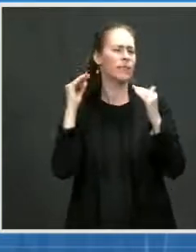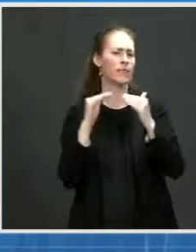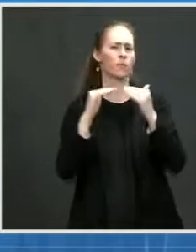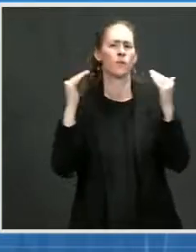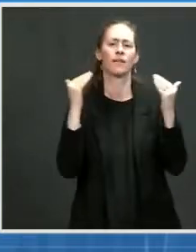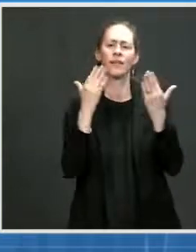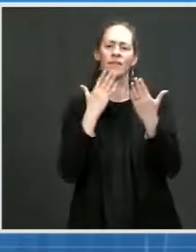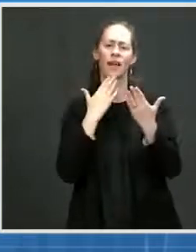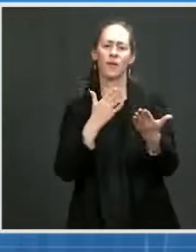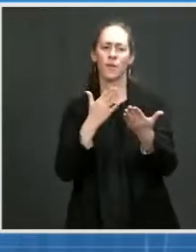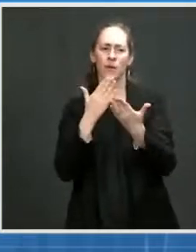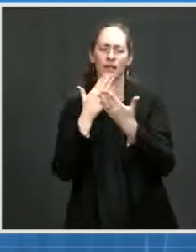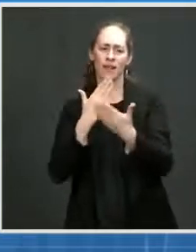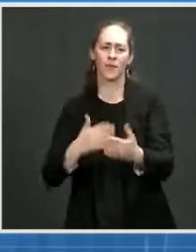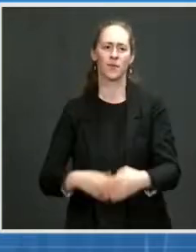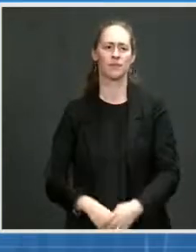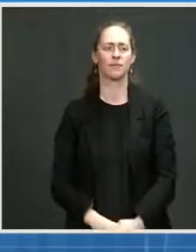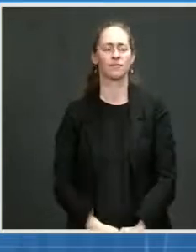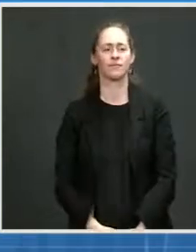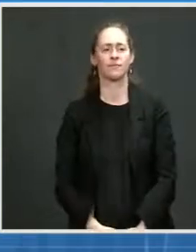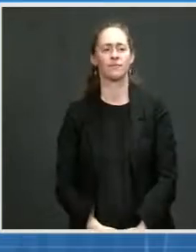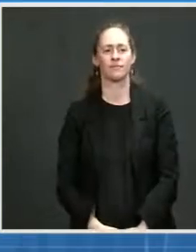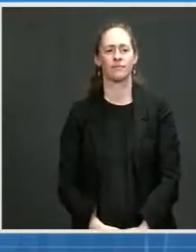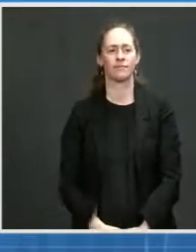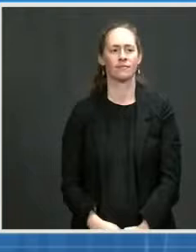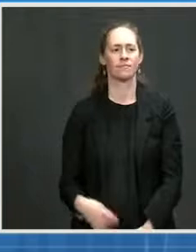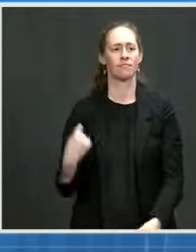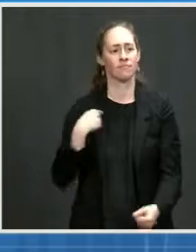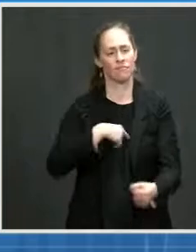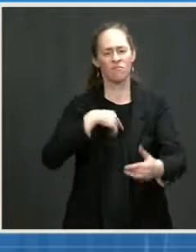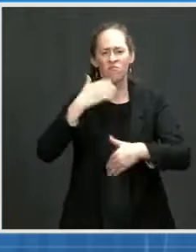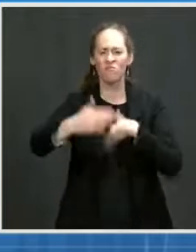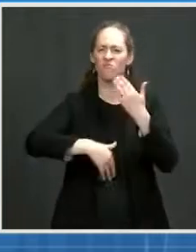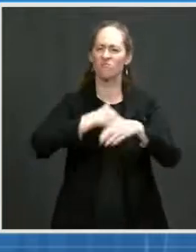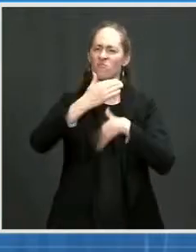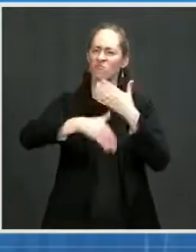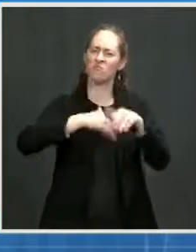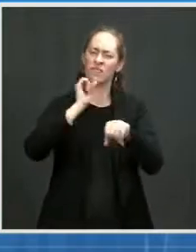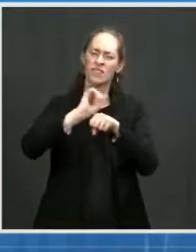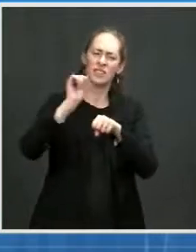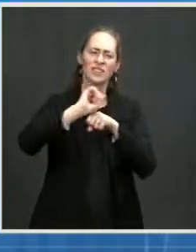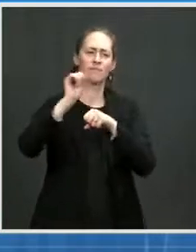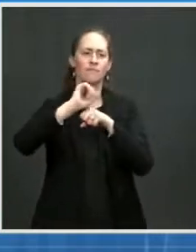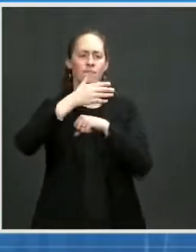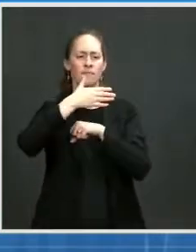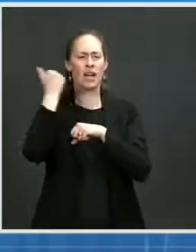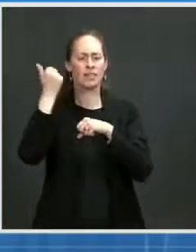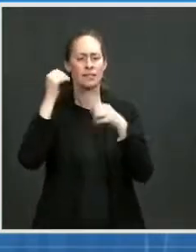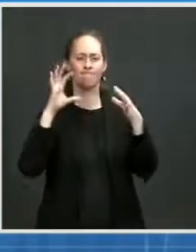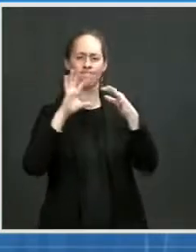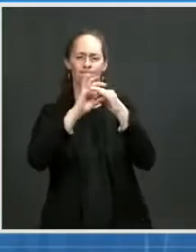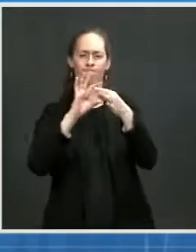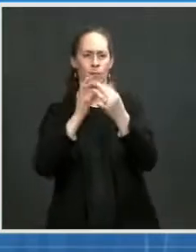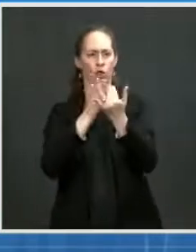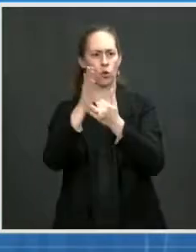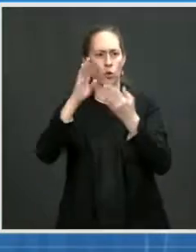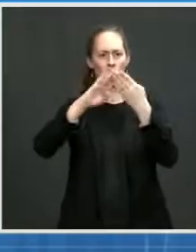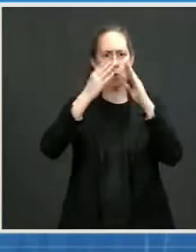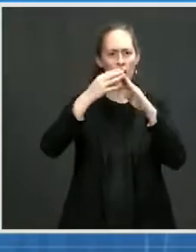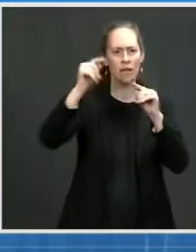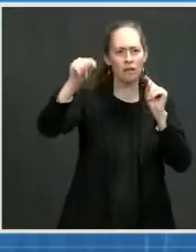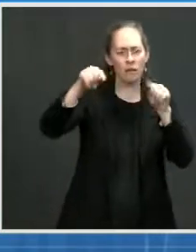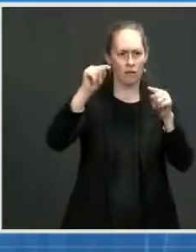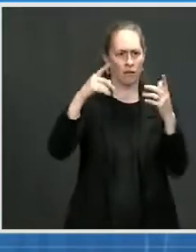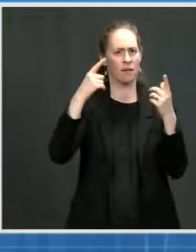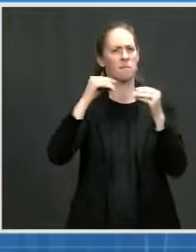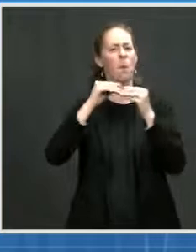if we're going to be successful. We will use every tool in our tool belt to position all of our communities for success. So together we